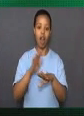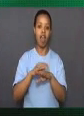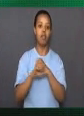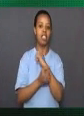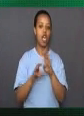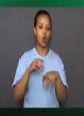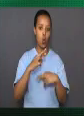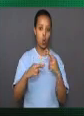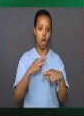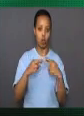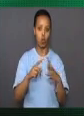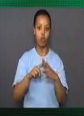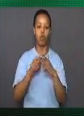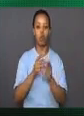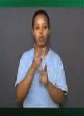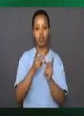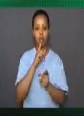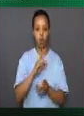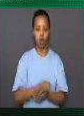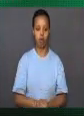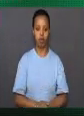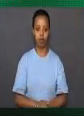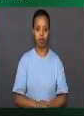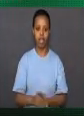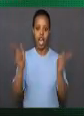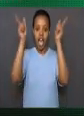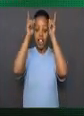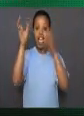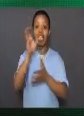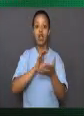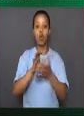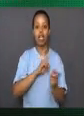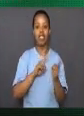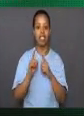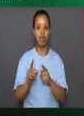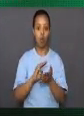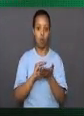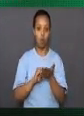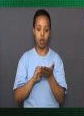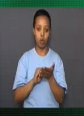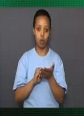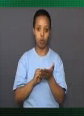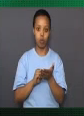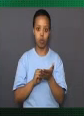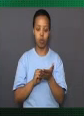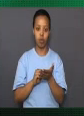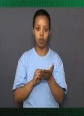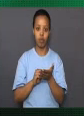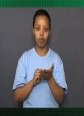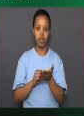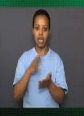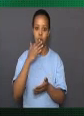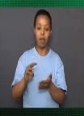light-dependent reactions begin. The antenna complex molecules are